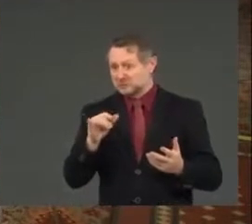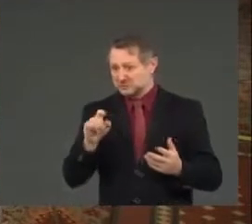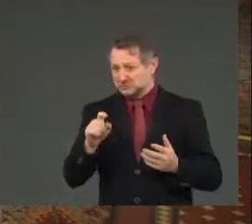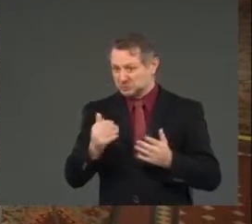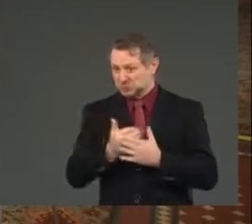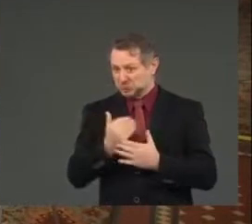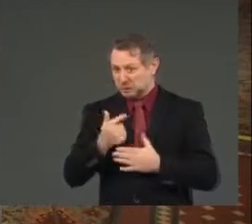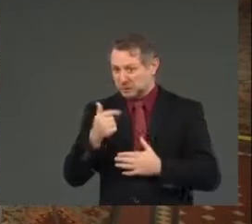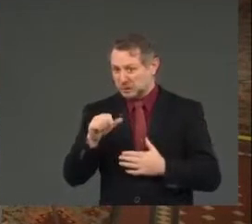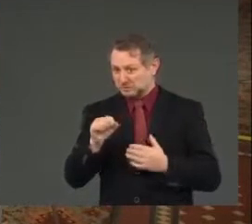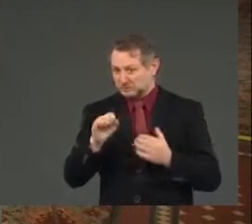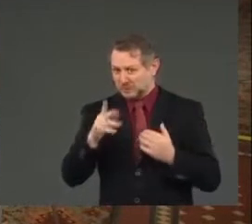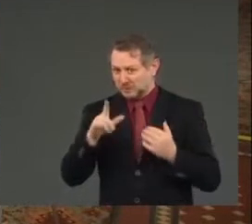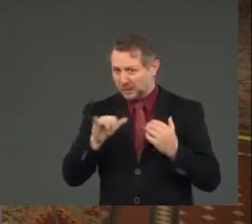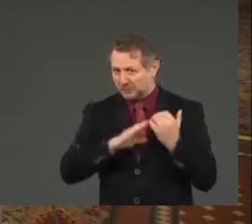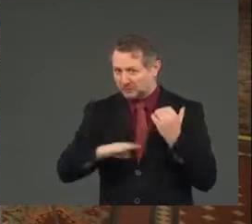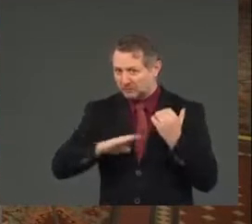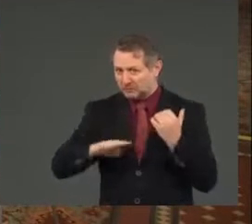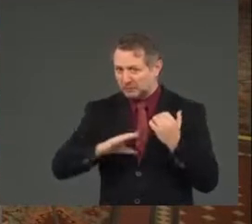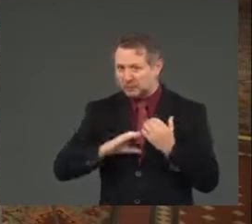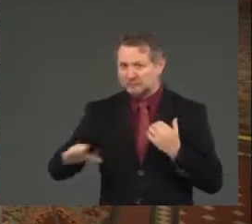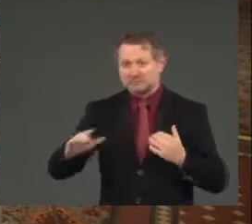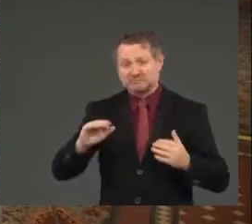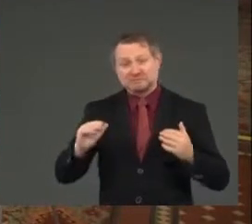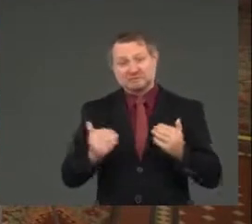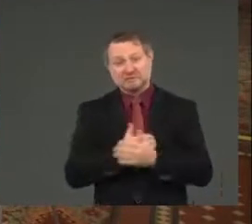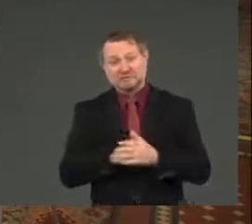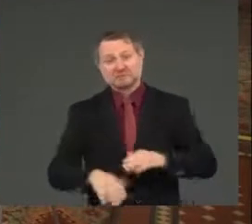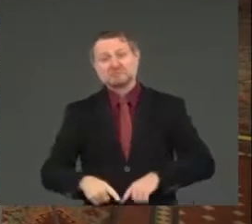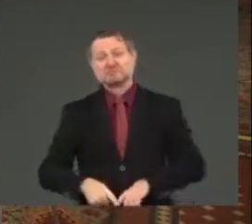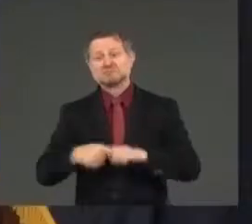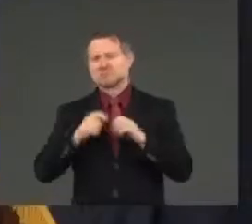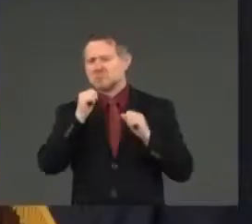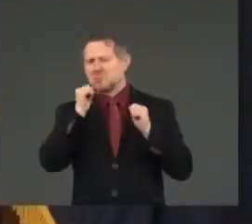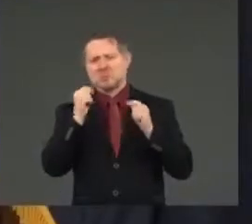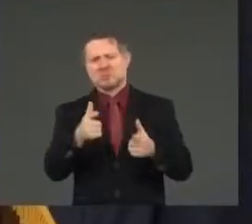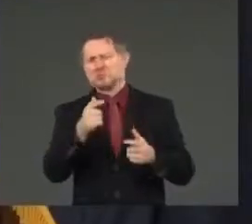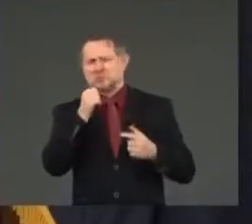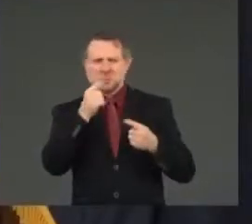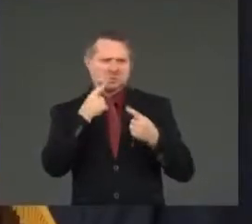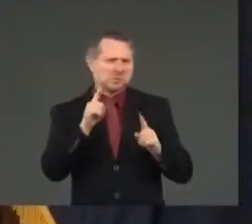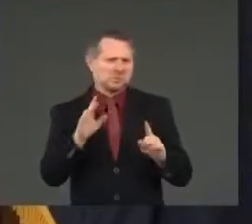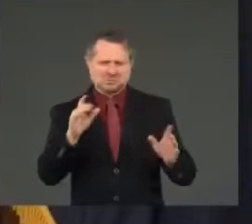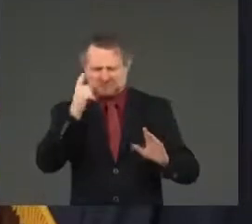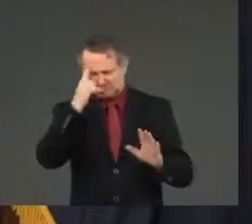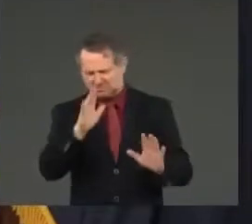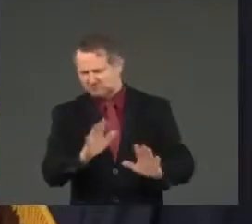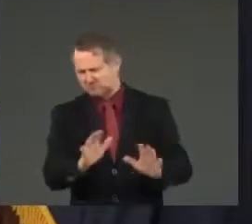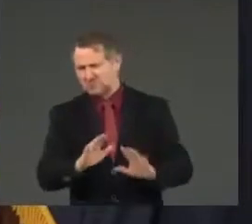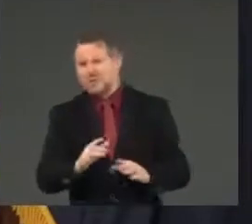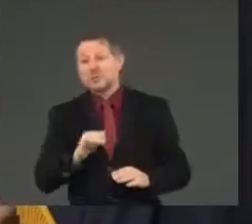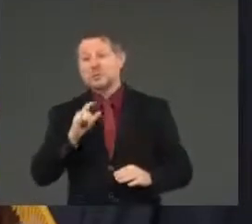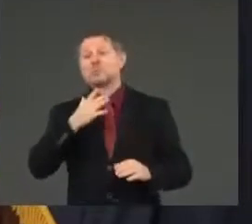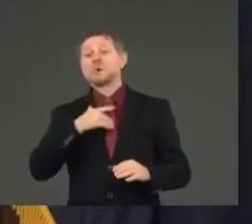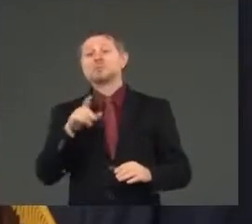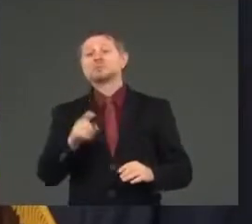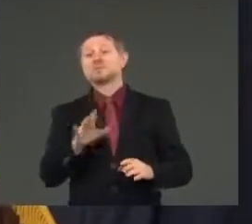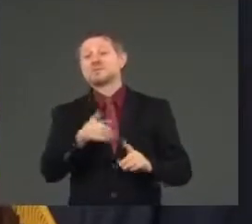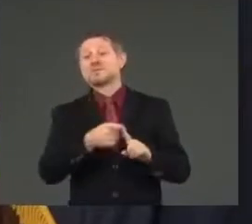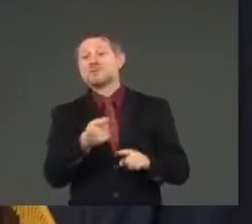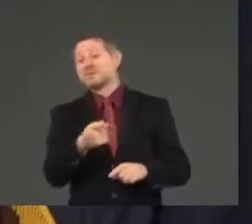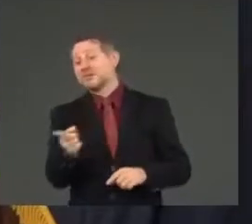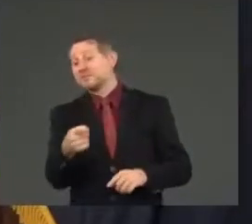climate goals? We can't have a moratorium. That doesn't work for anyone, right? The big question was where we